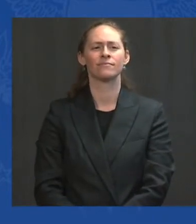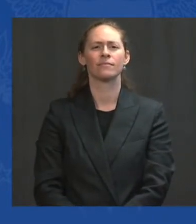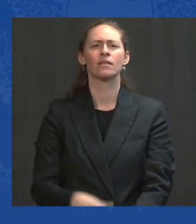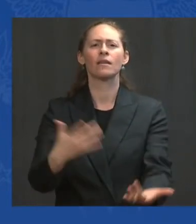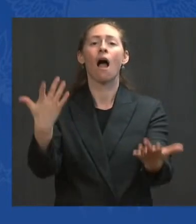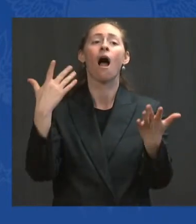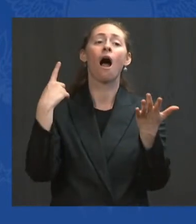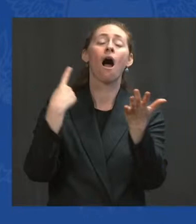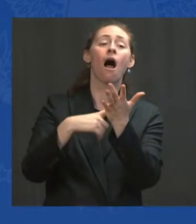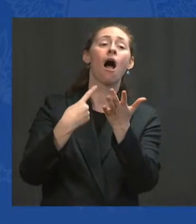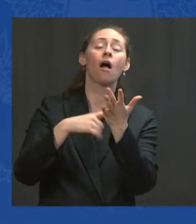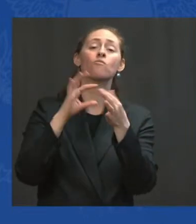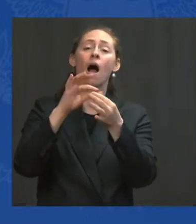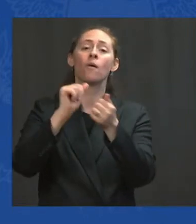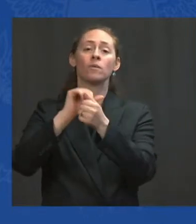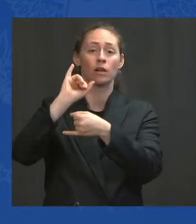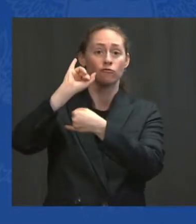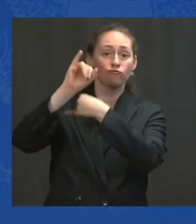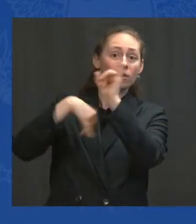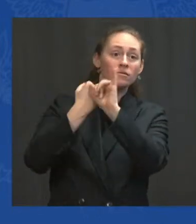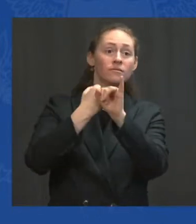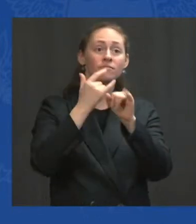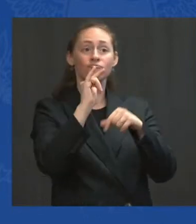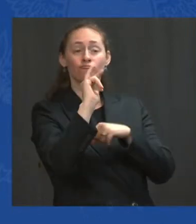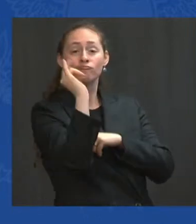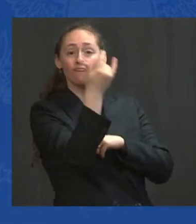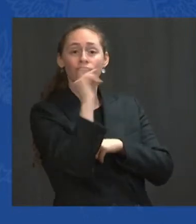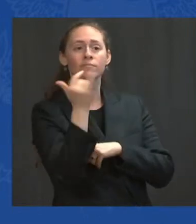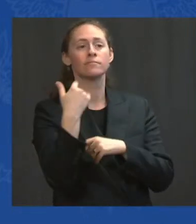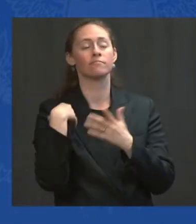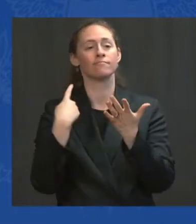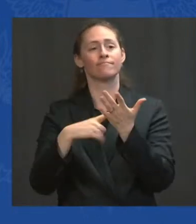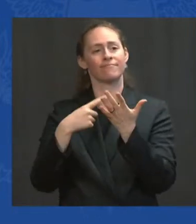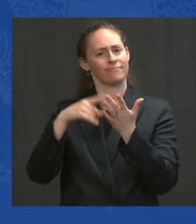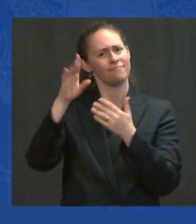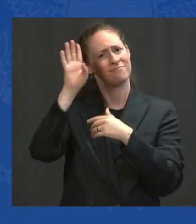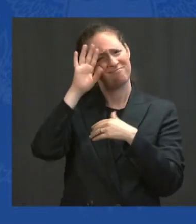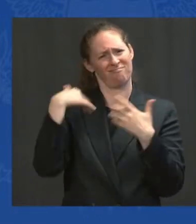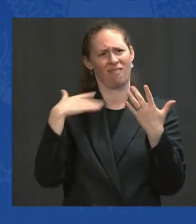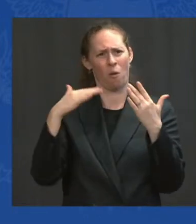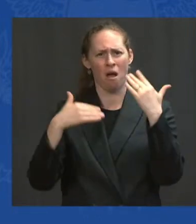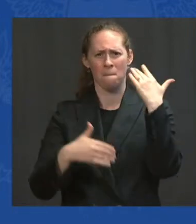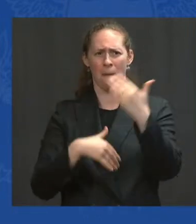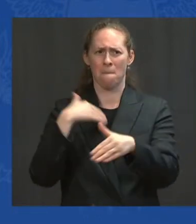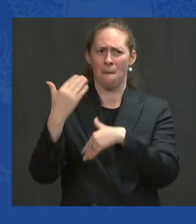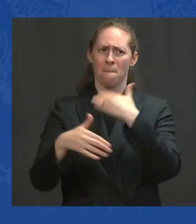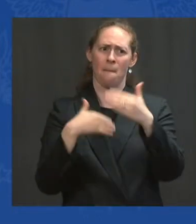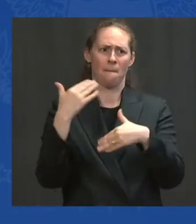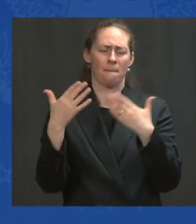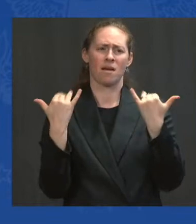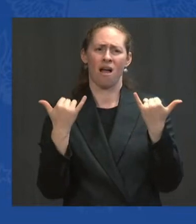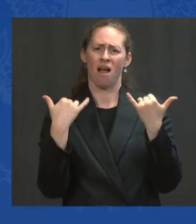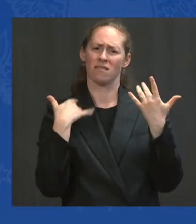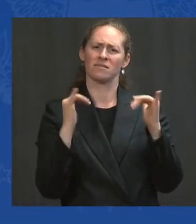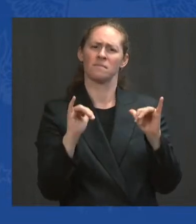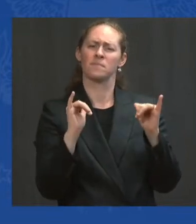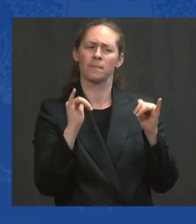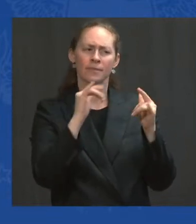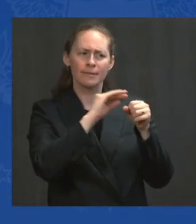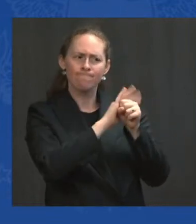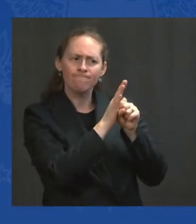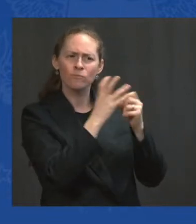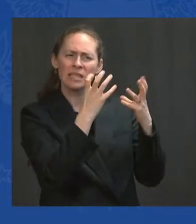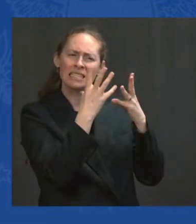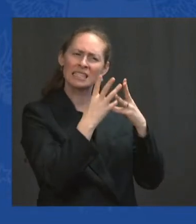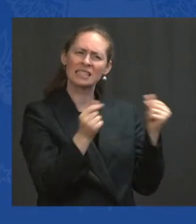we've made, as we just discussed, significant progress on the pandemic, and we'll continue to put public